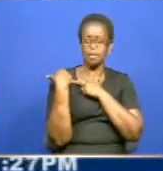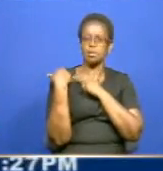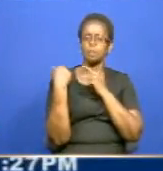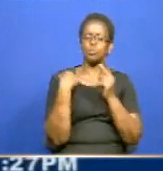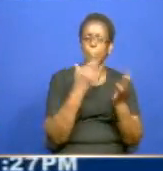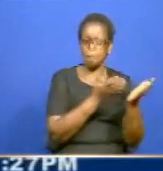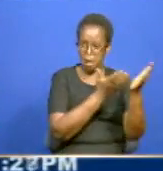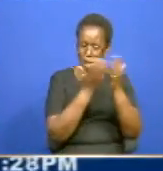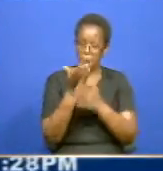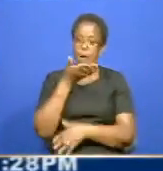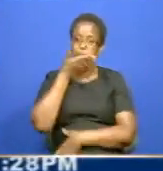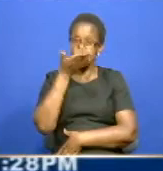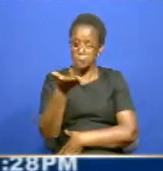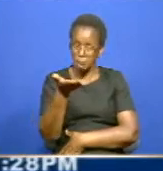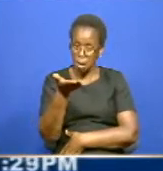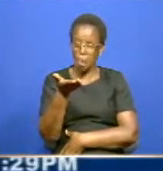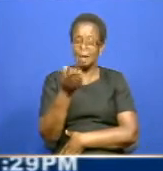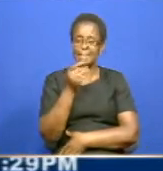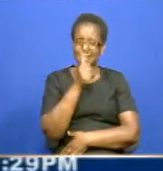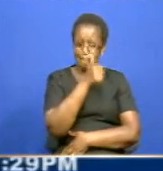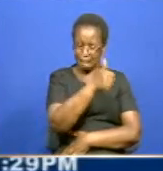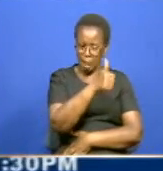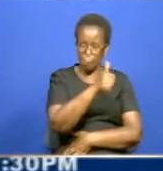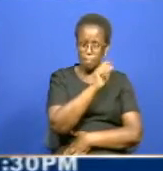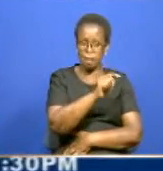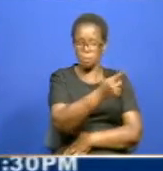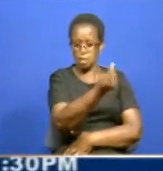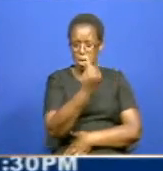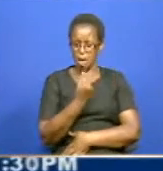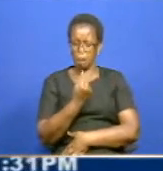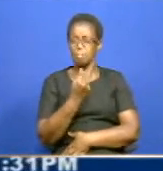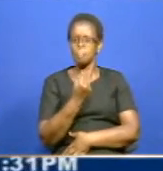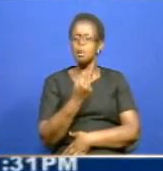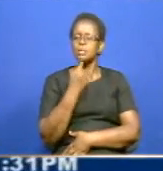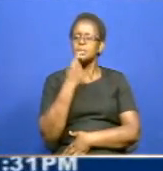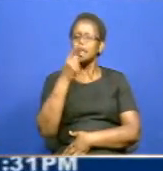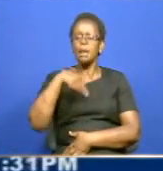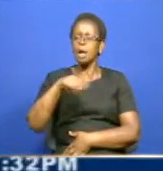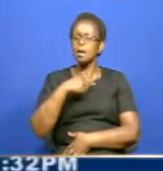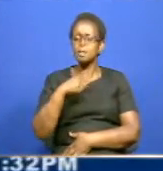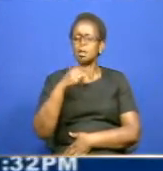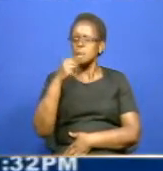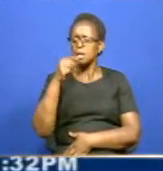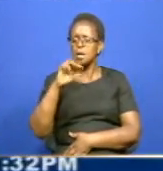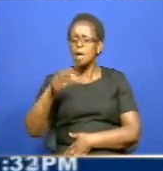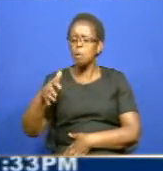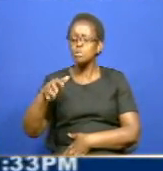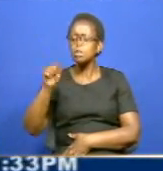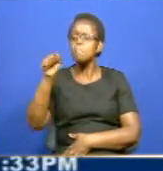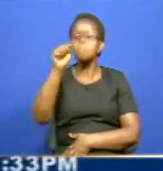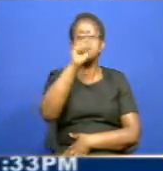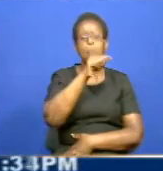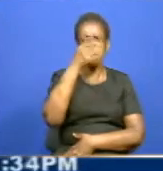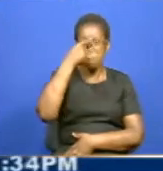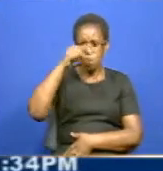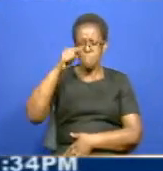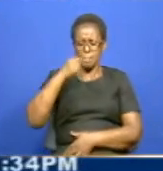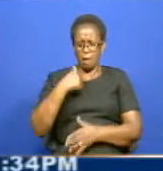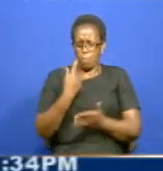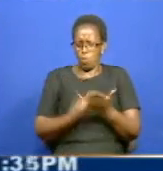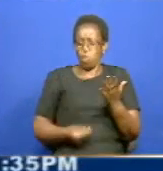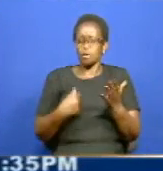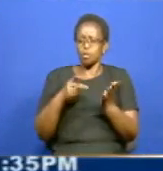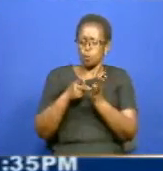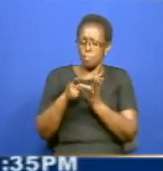responses, to tell us what policies do counties have in terms of remunerating community